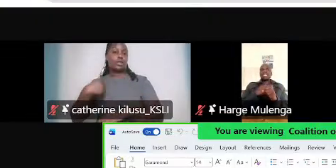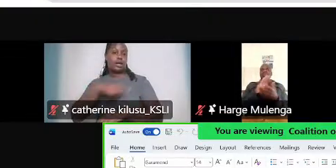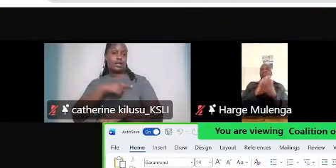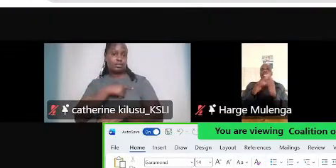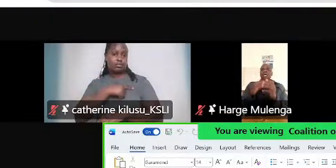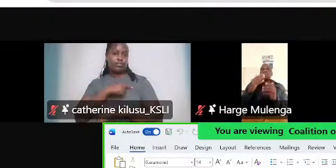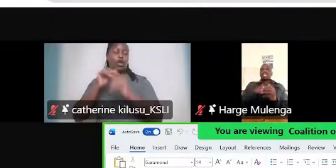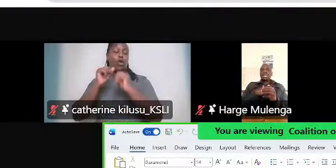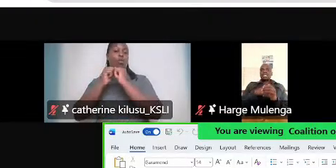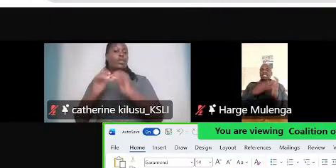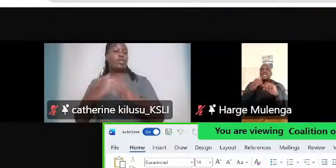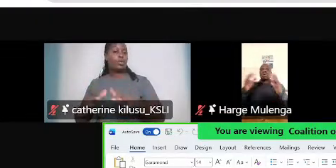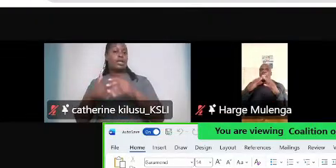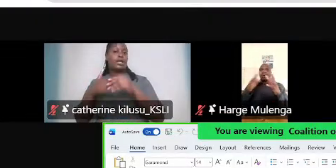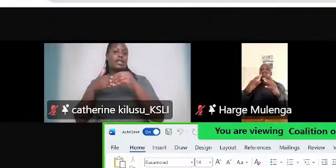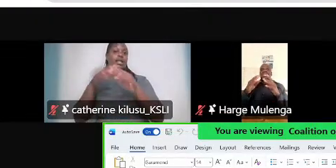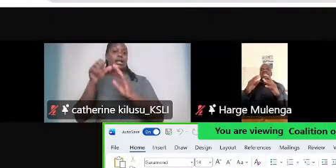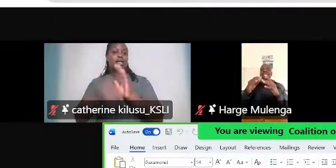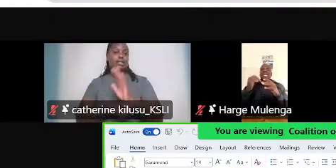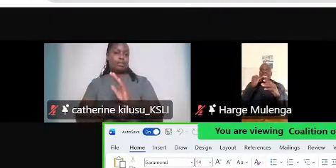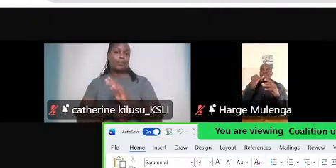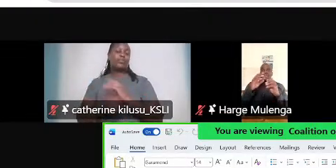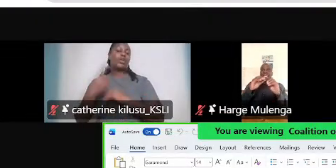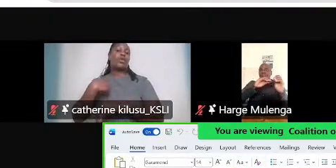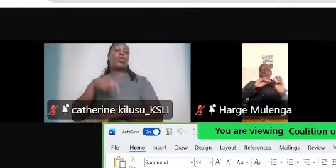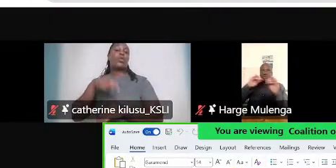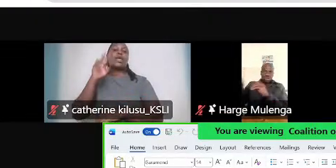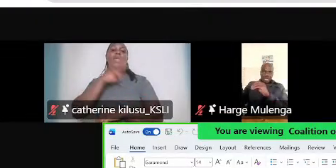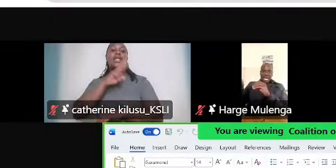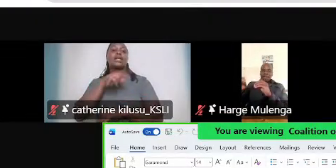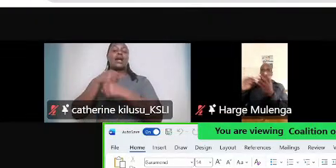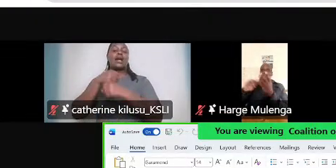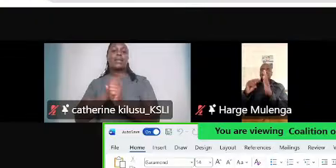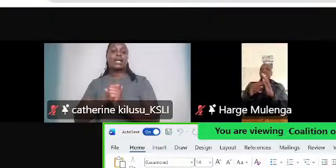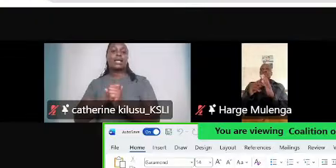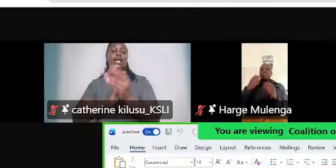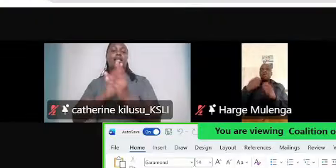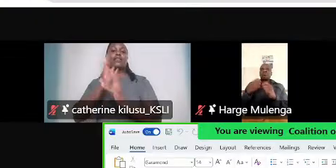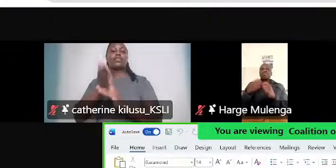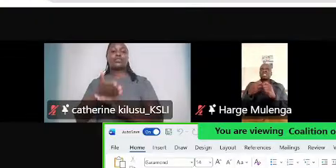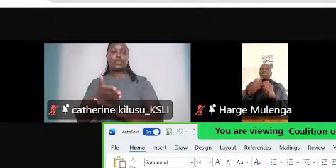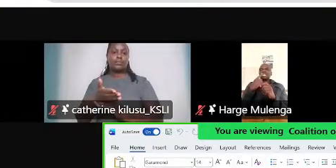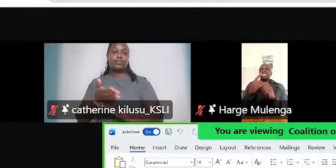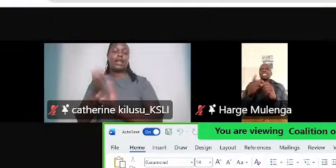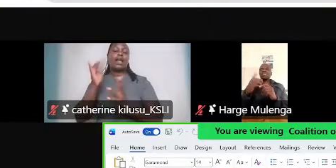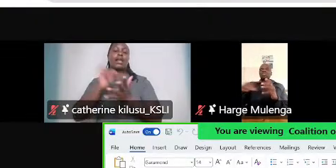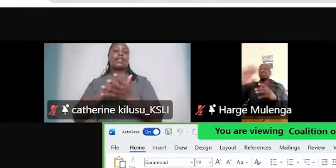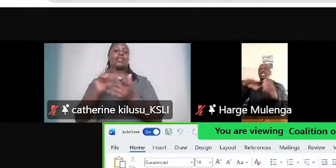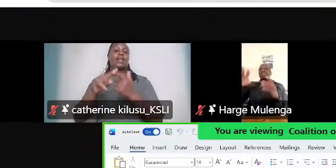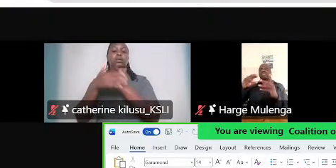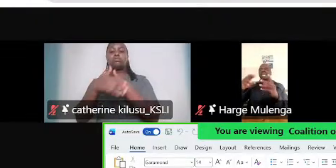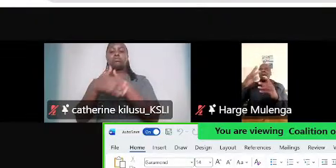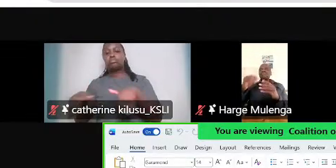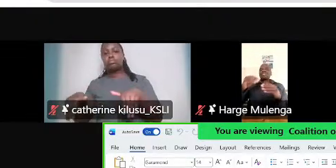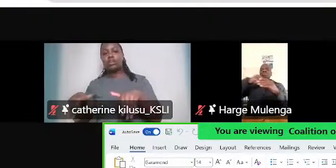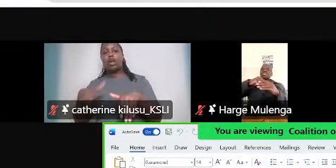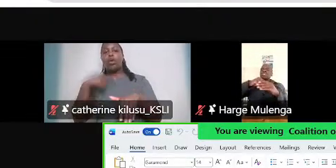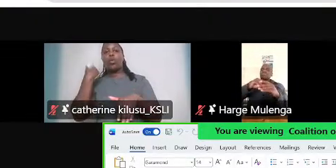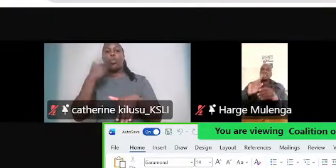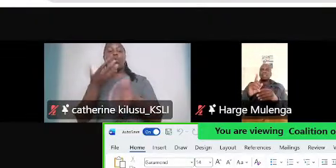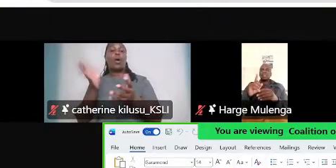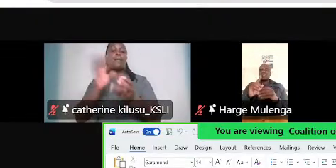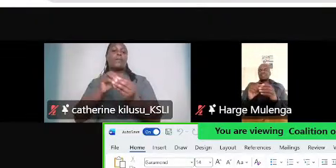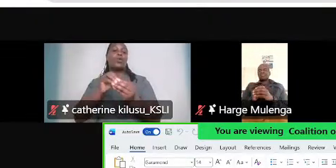leadership, we risk designing interventions that do exclude those that are most at risk. The